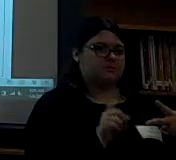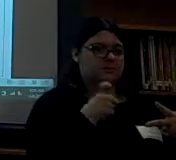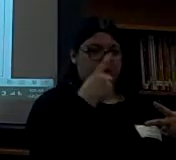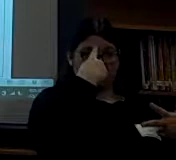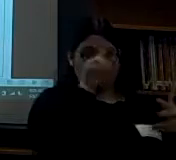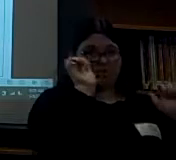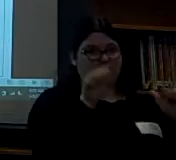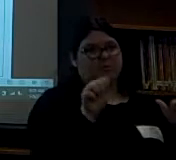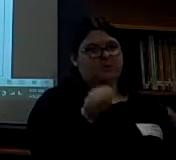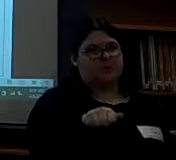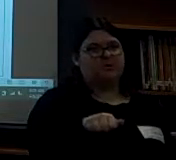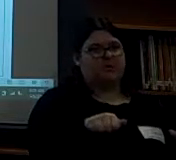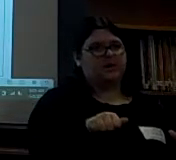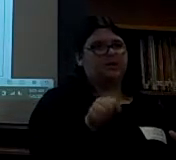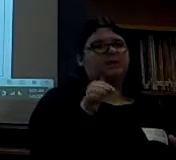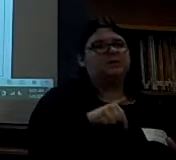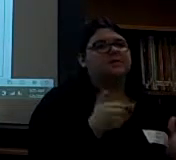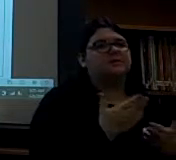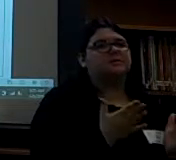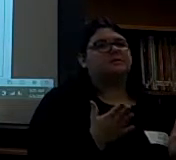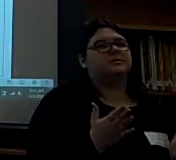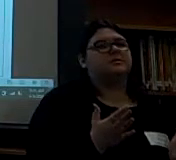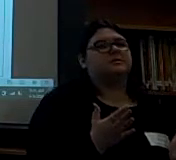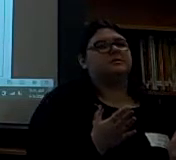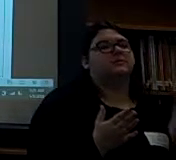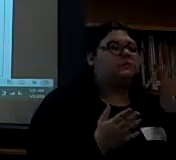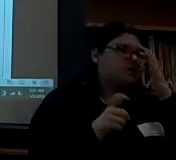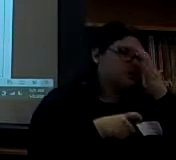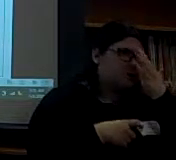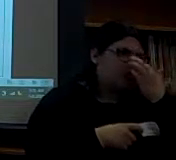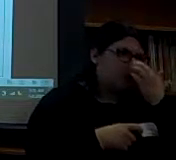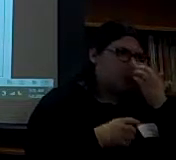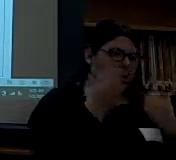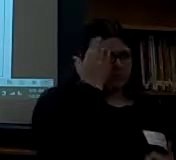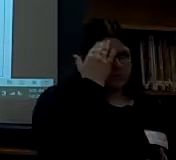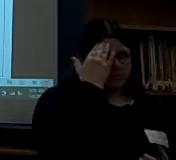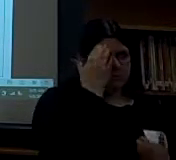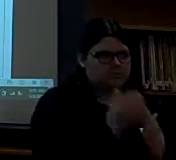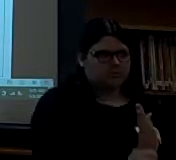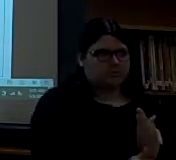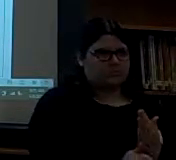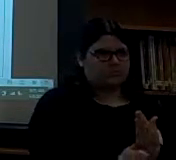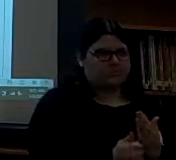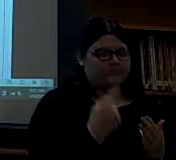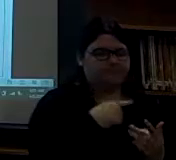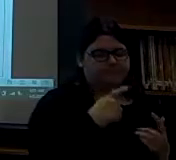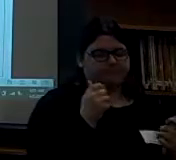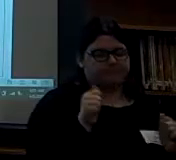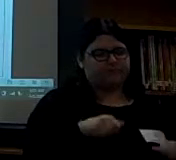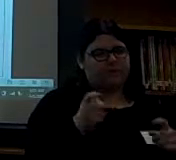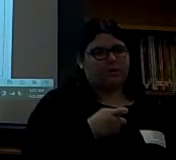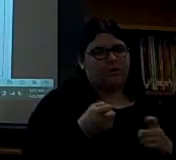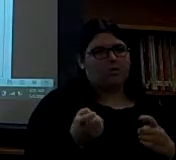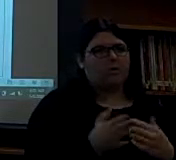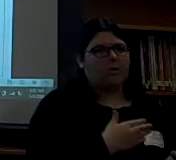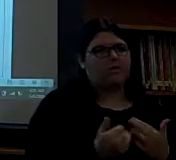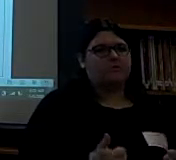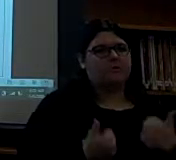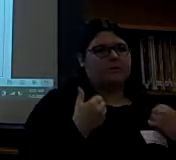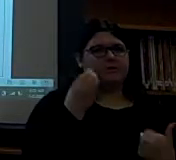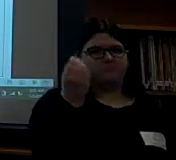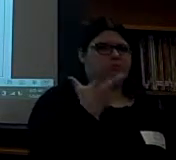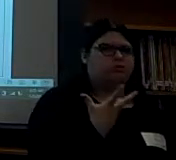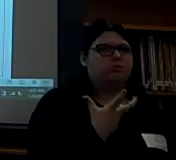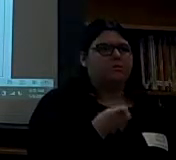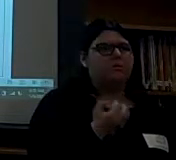for capability. This is the need to know that we have the tools to handle what life throws at us. If you have a child who's struggling